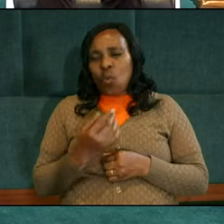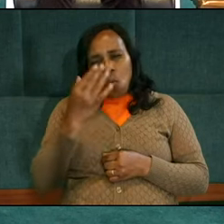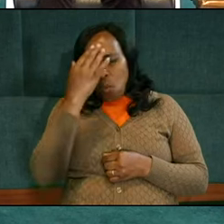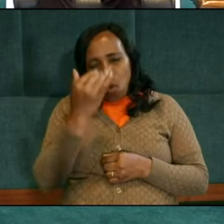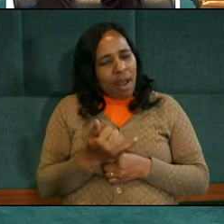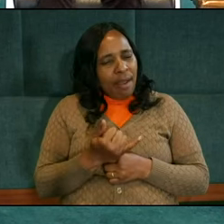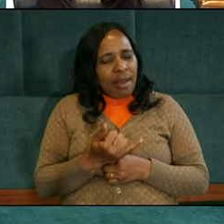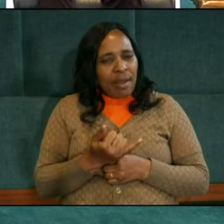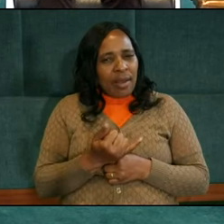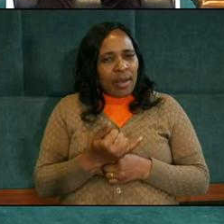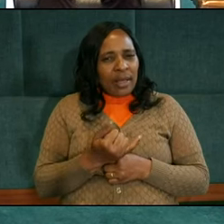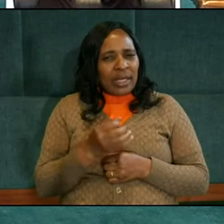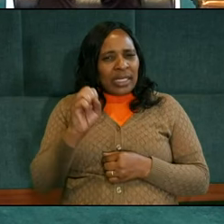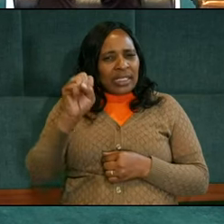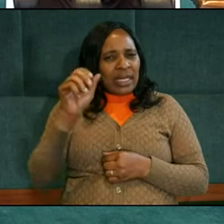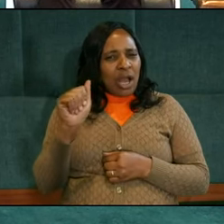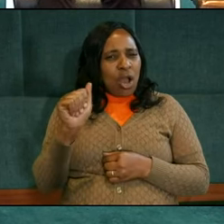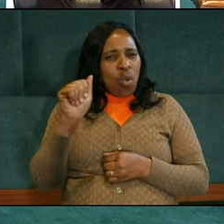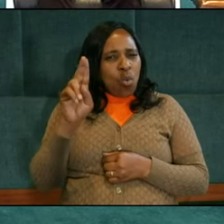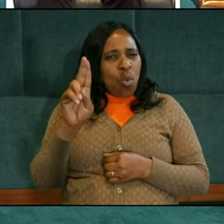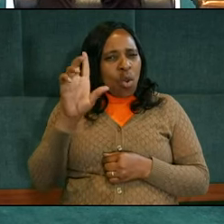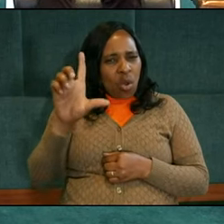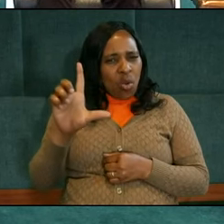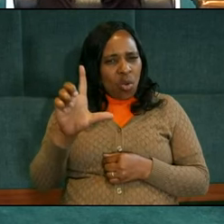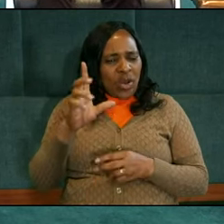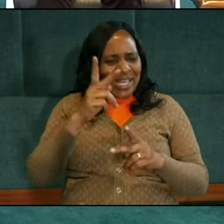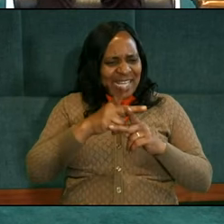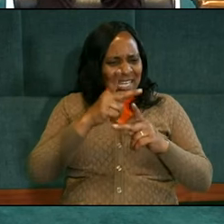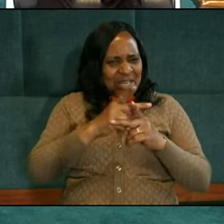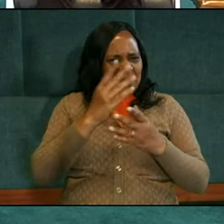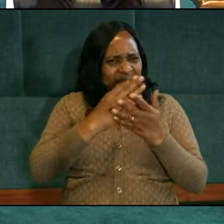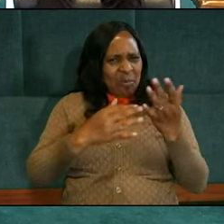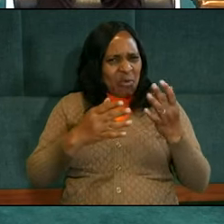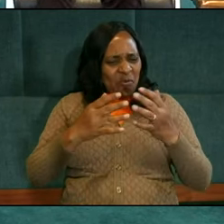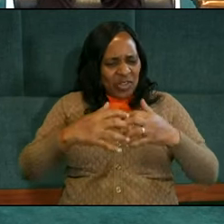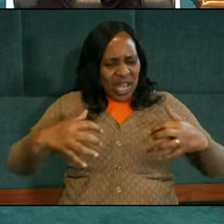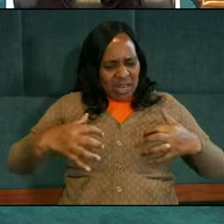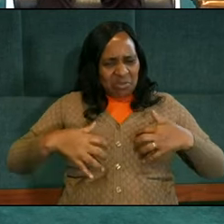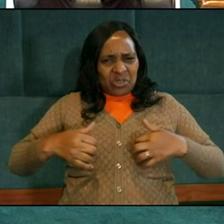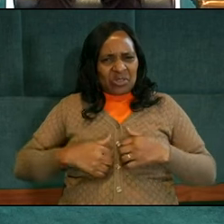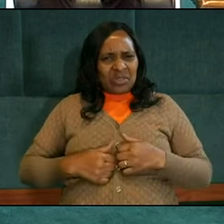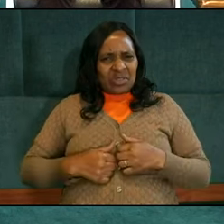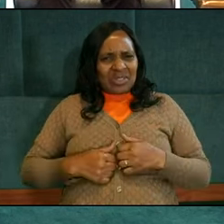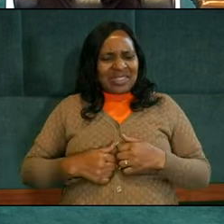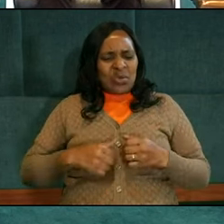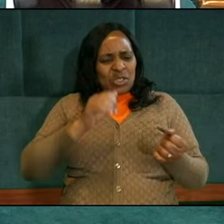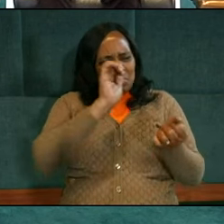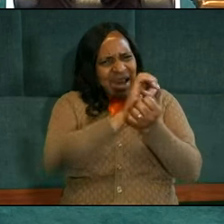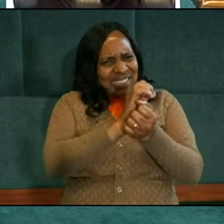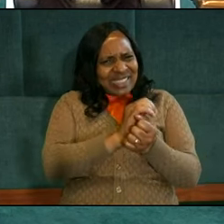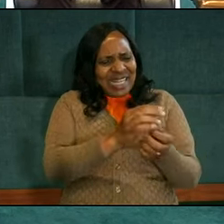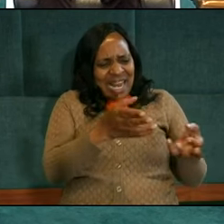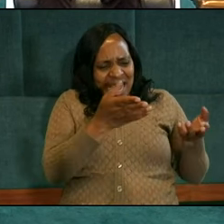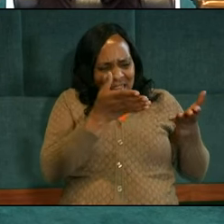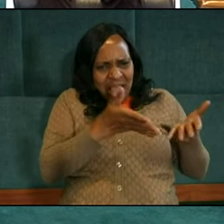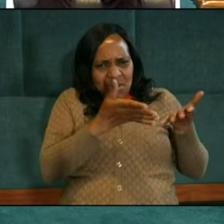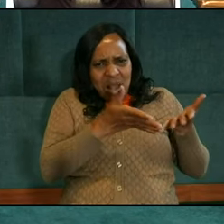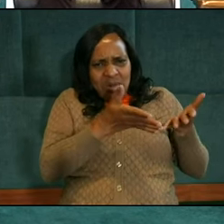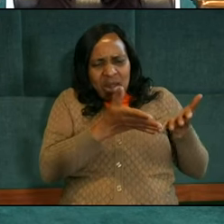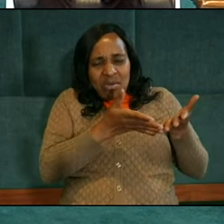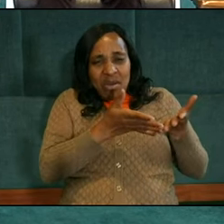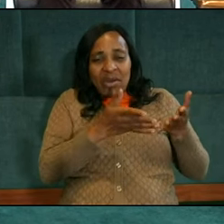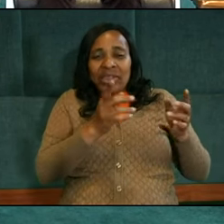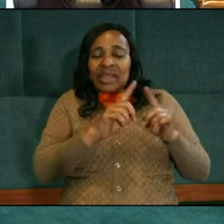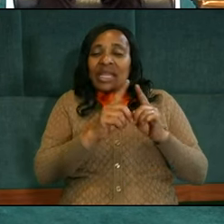why did Saul's sin of keeping some of the animals was almost punished immediately? Yet we have